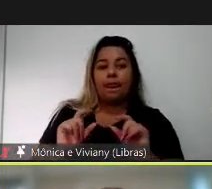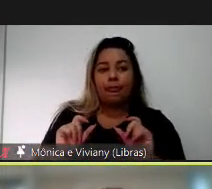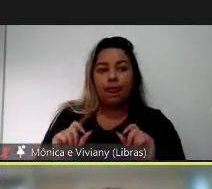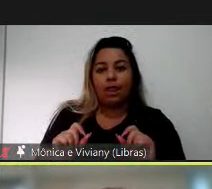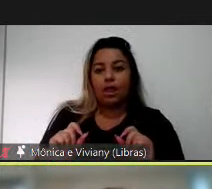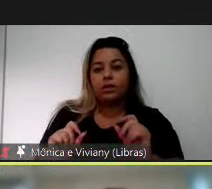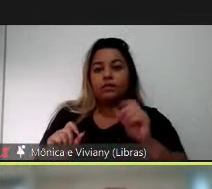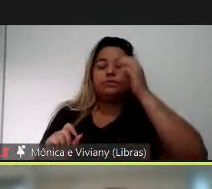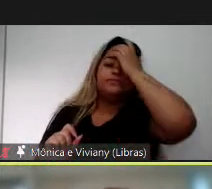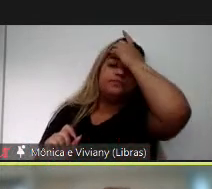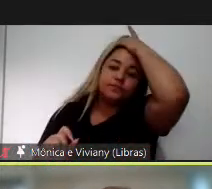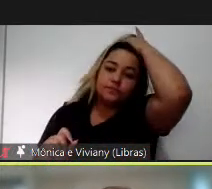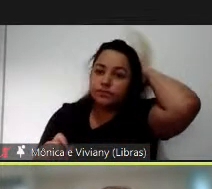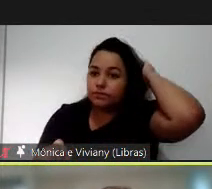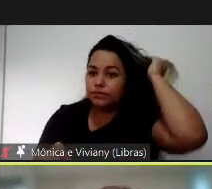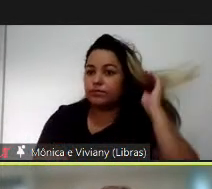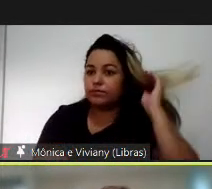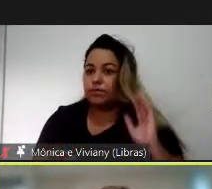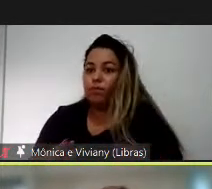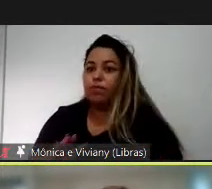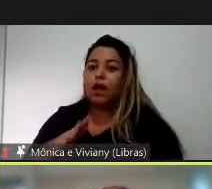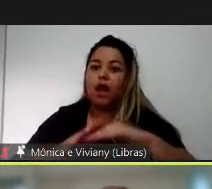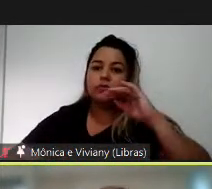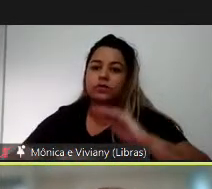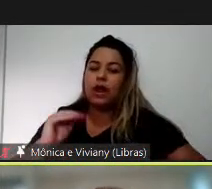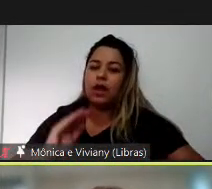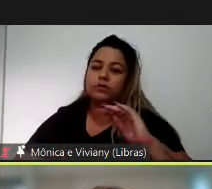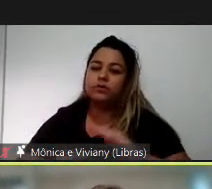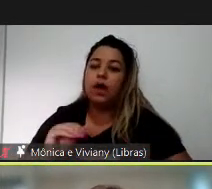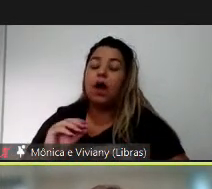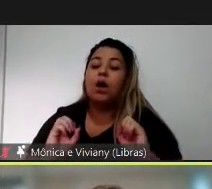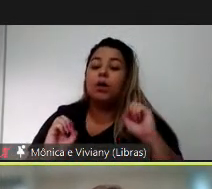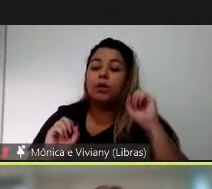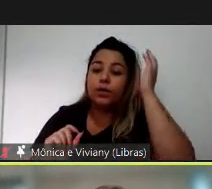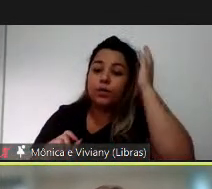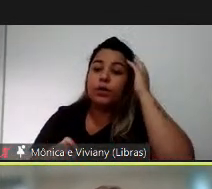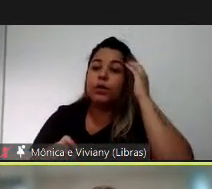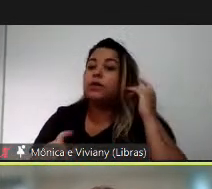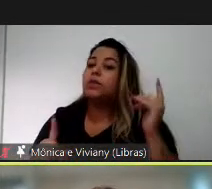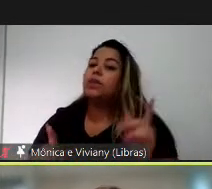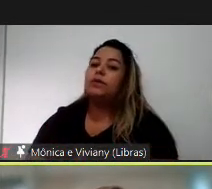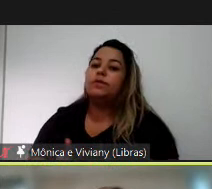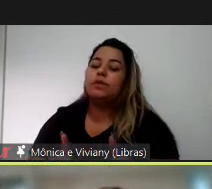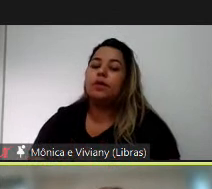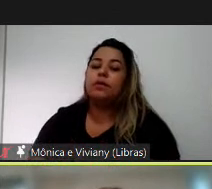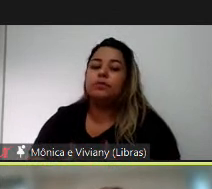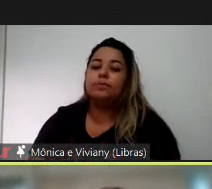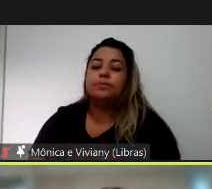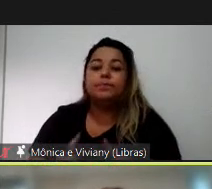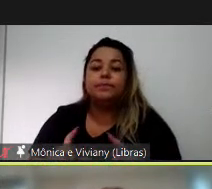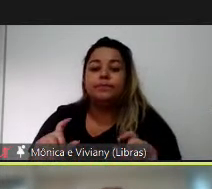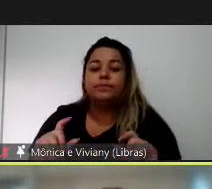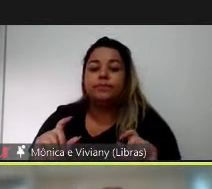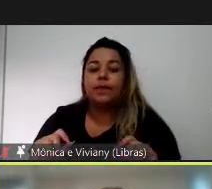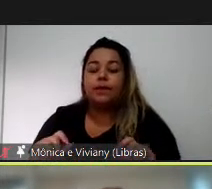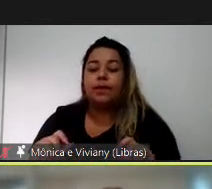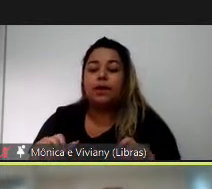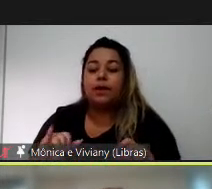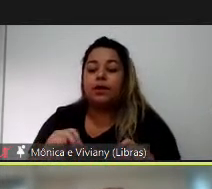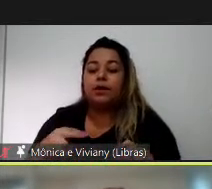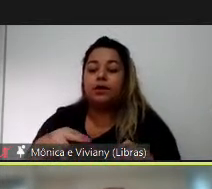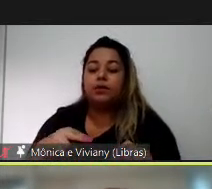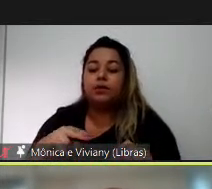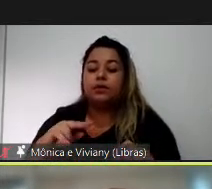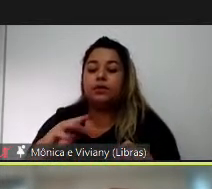amplify the performance of these events, and related to that, to make